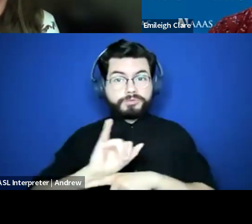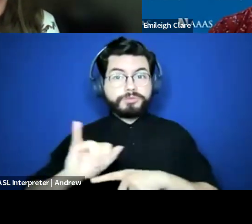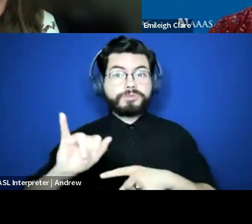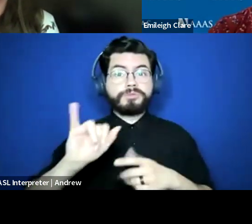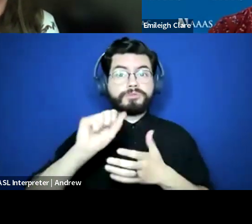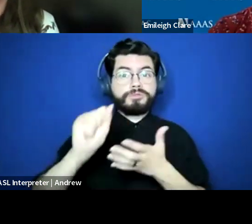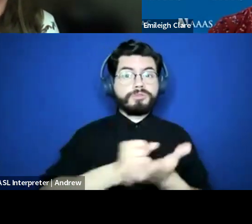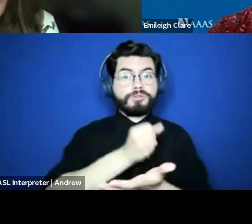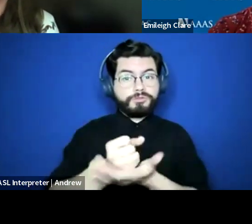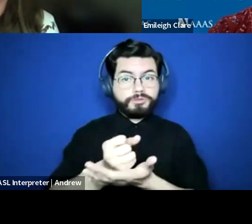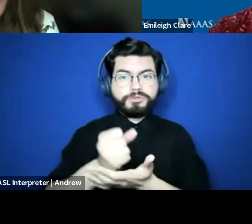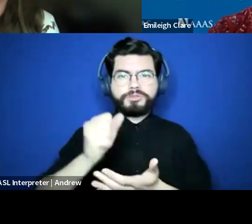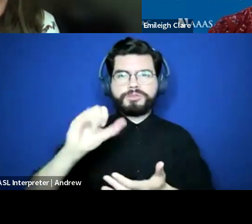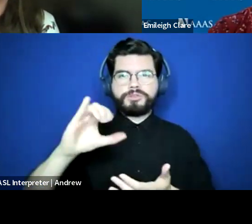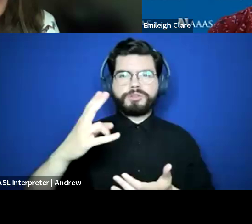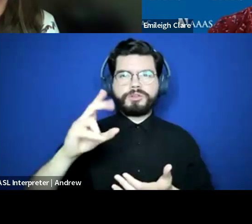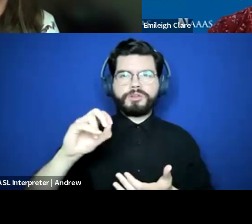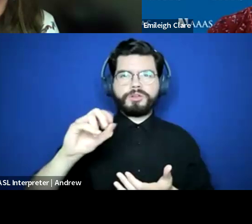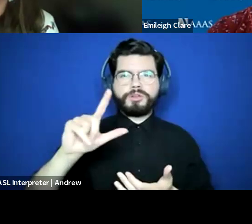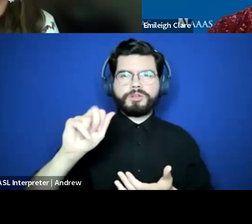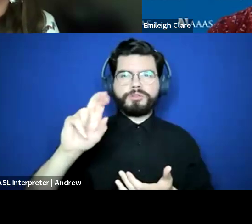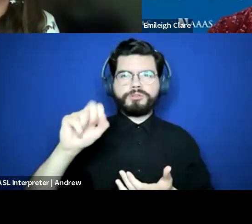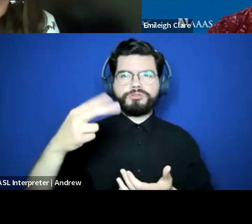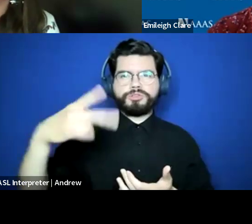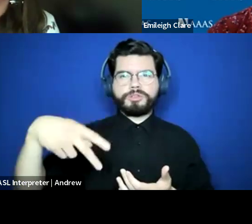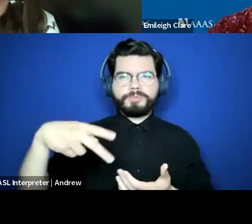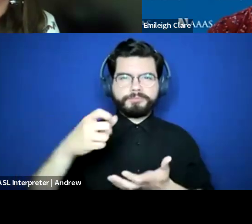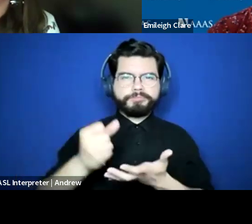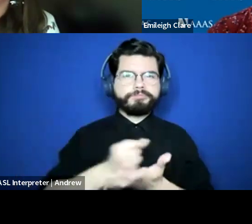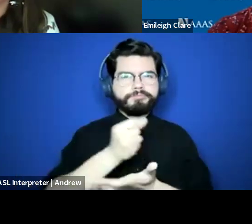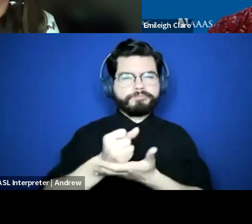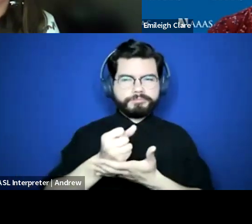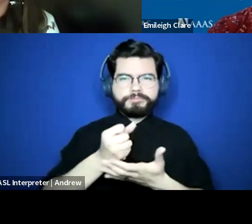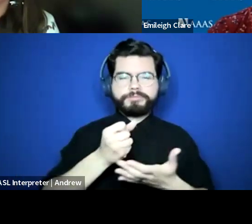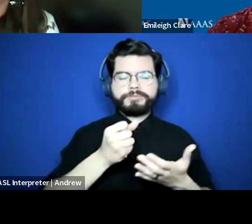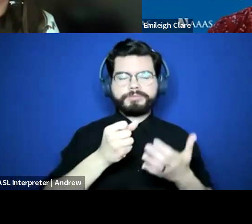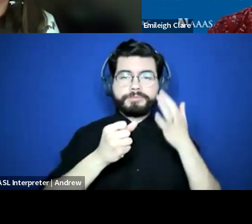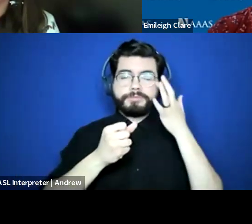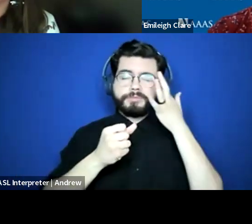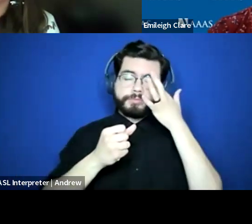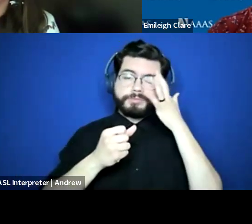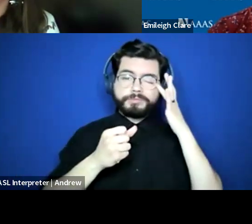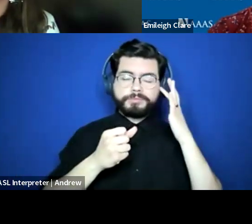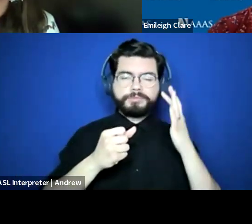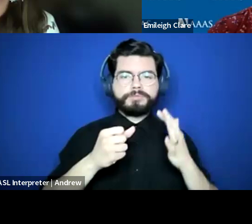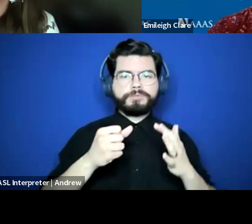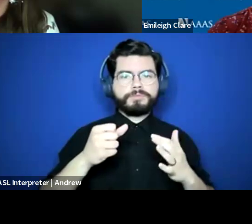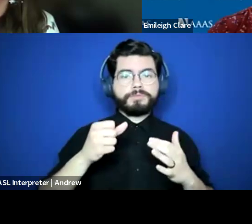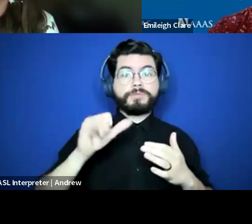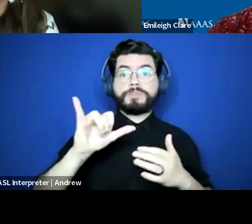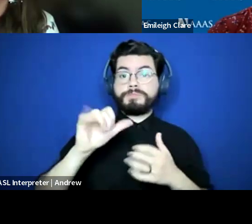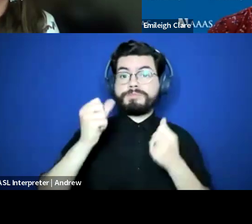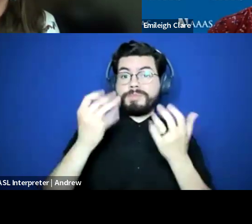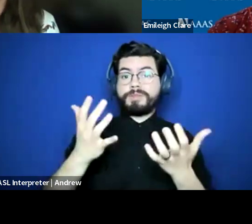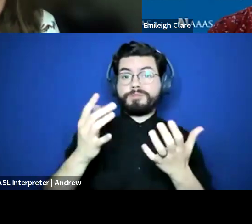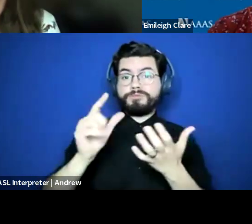open positions that they might have. And a lot of, particularly the graduate schools, will have application fee waivers. So it's a great way